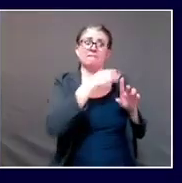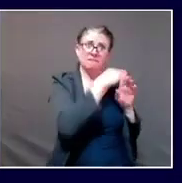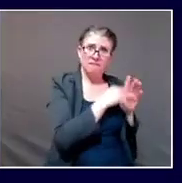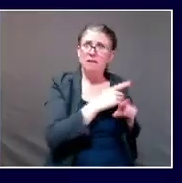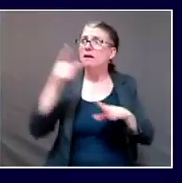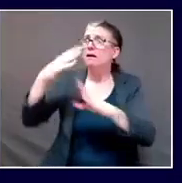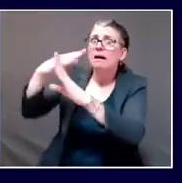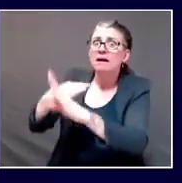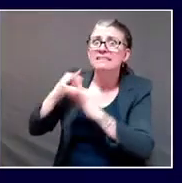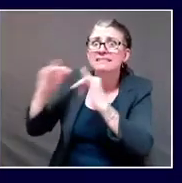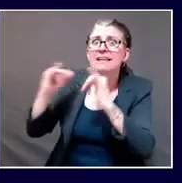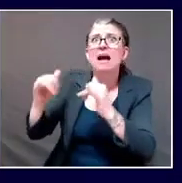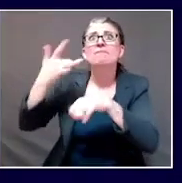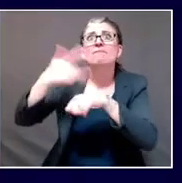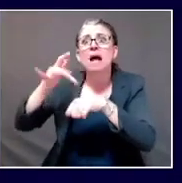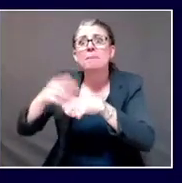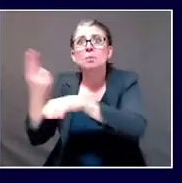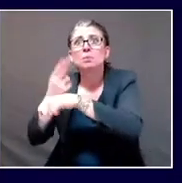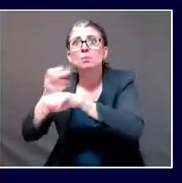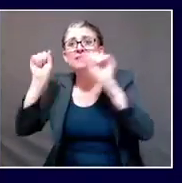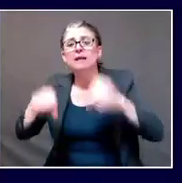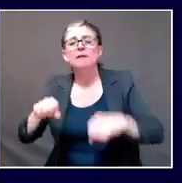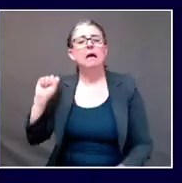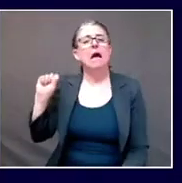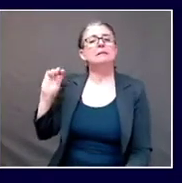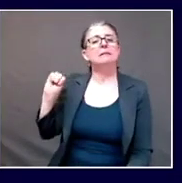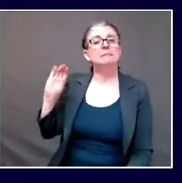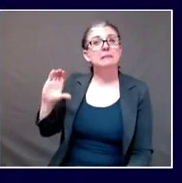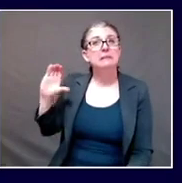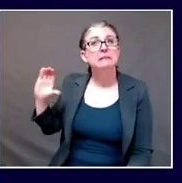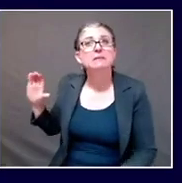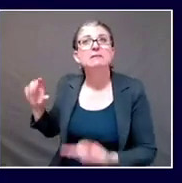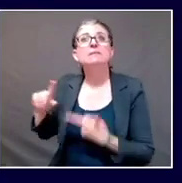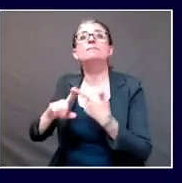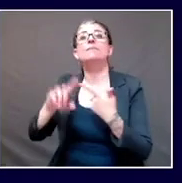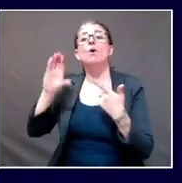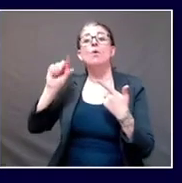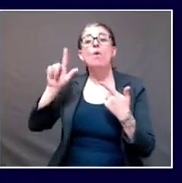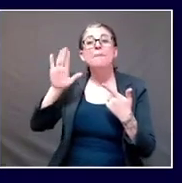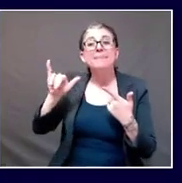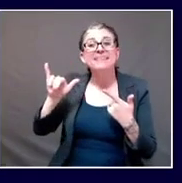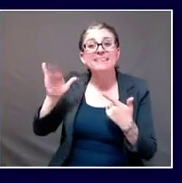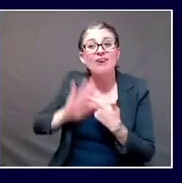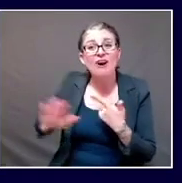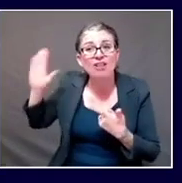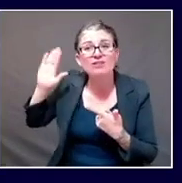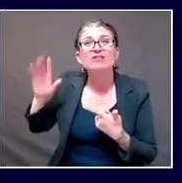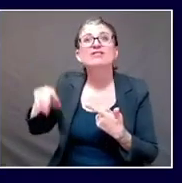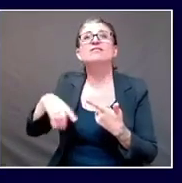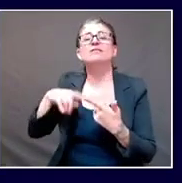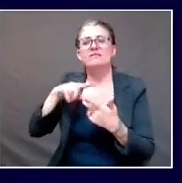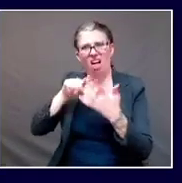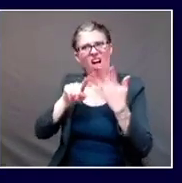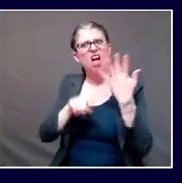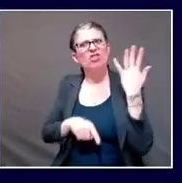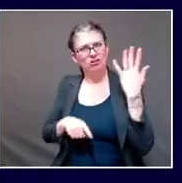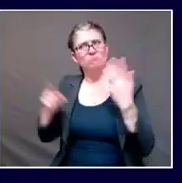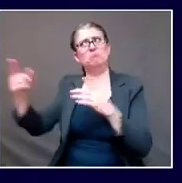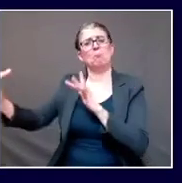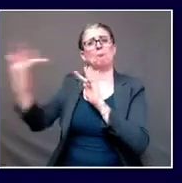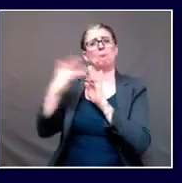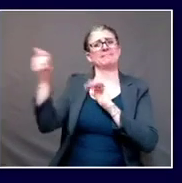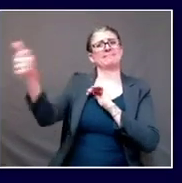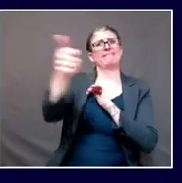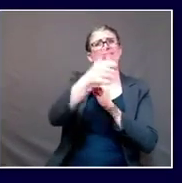College, a number of others. And thanks to those wonderful partners. In addition to ordering two freezers ourselves